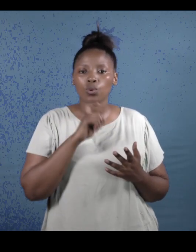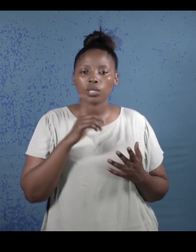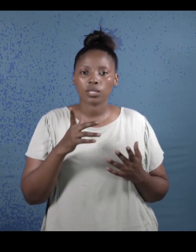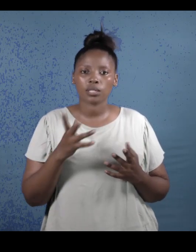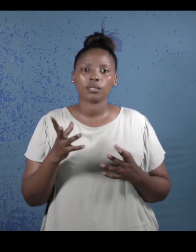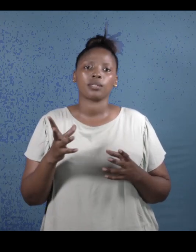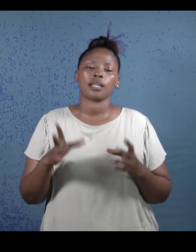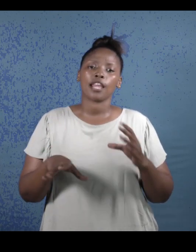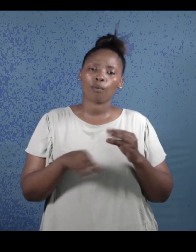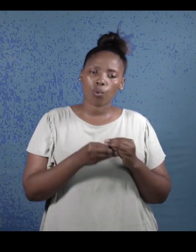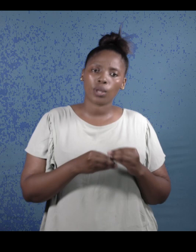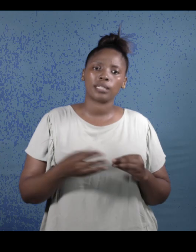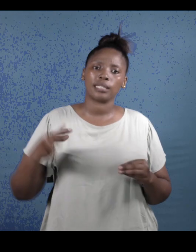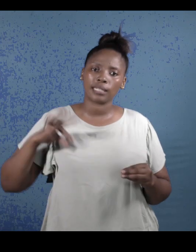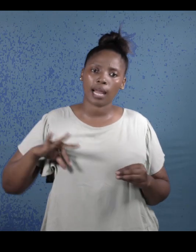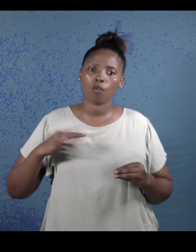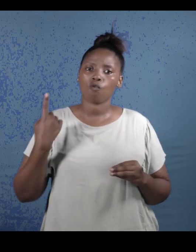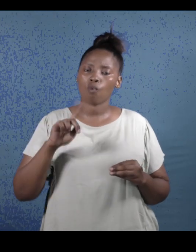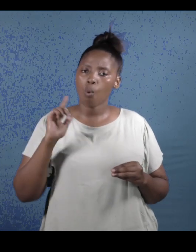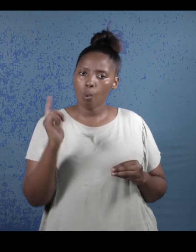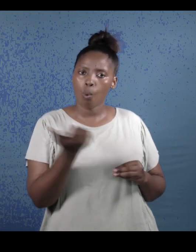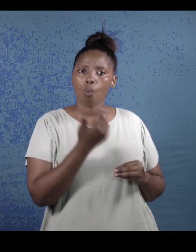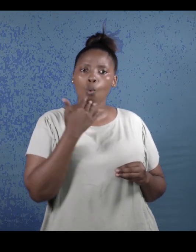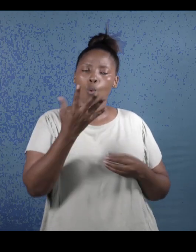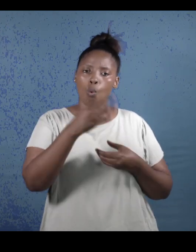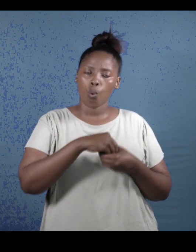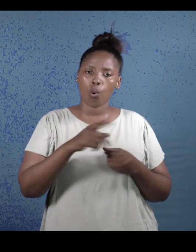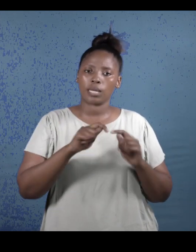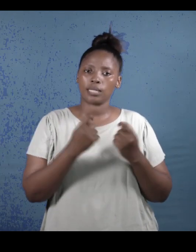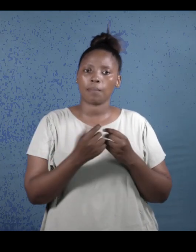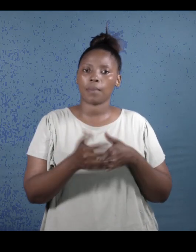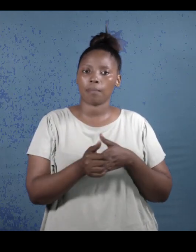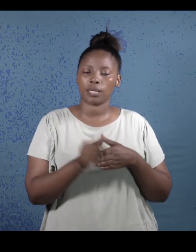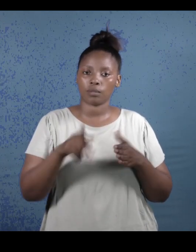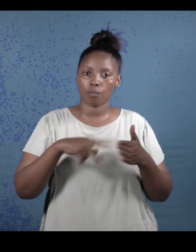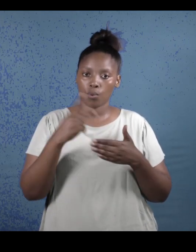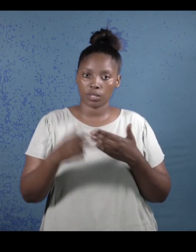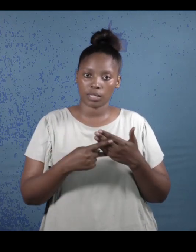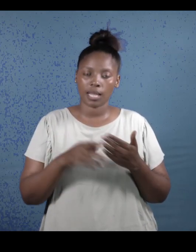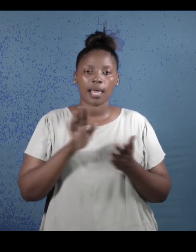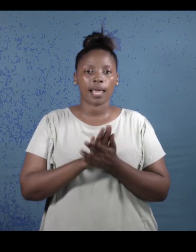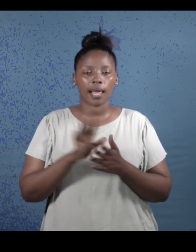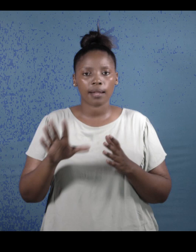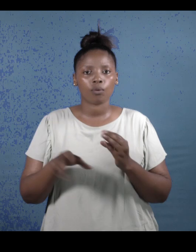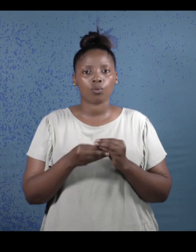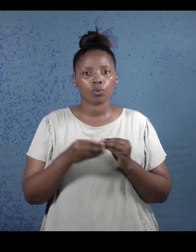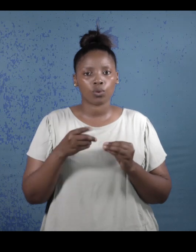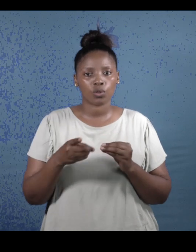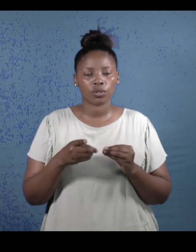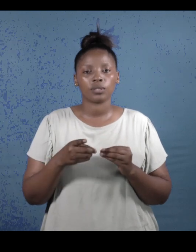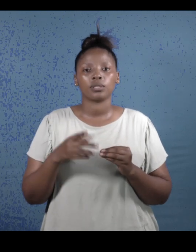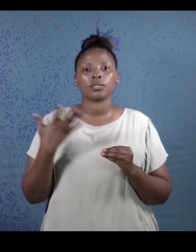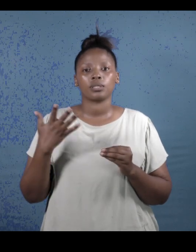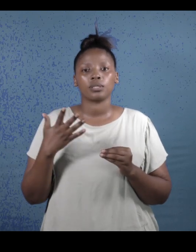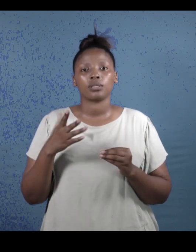salary information for everyone, including project team members, and also include line item cost information for